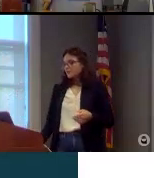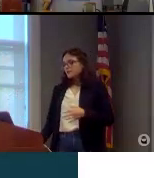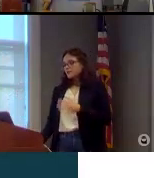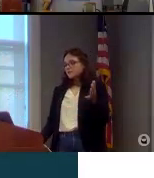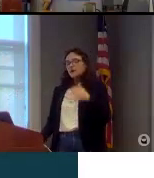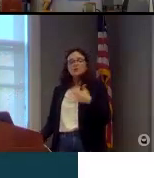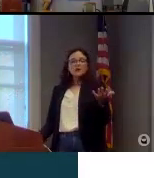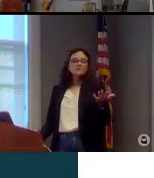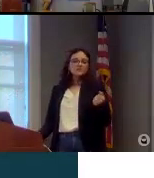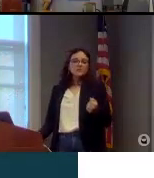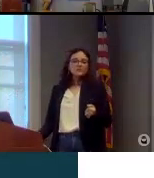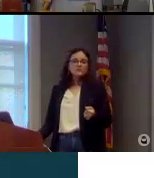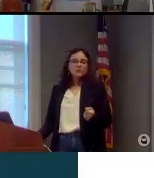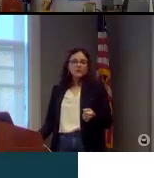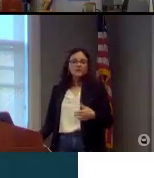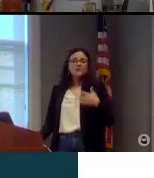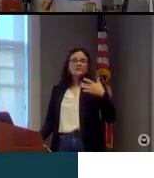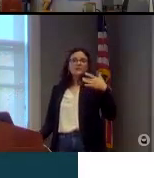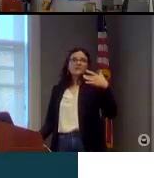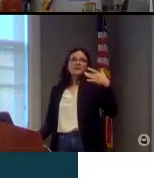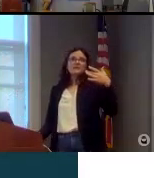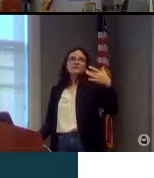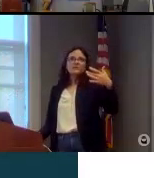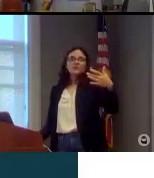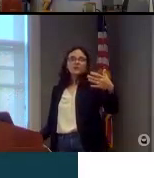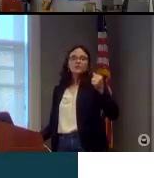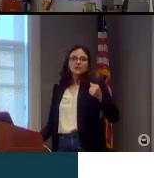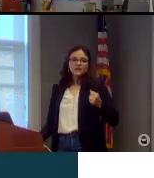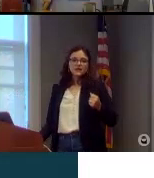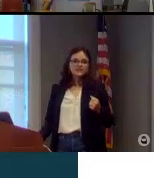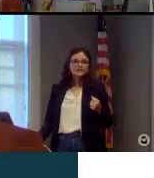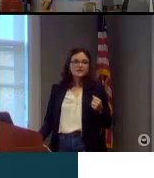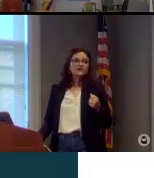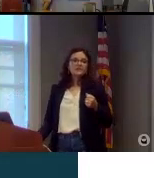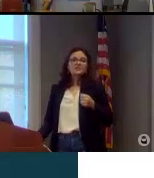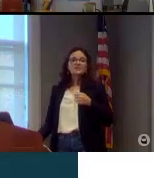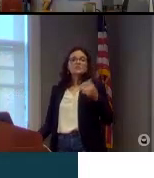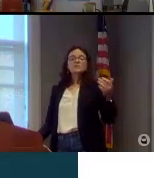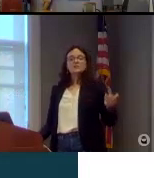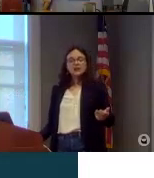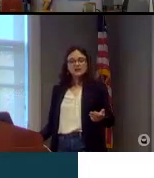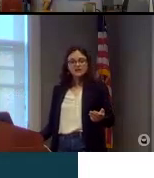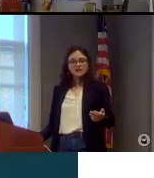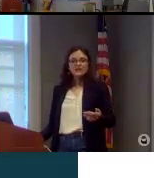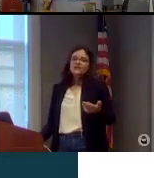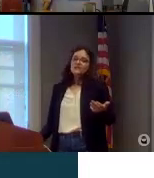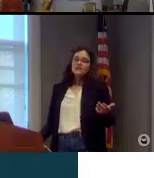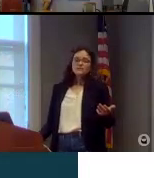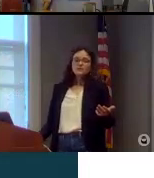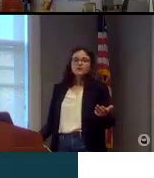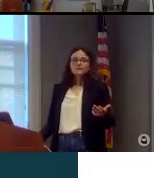which if the art object was destroyed and it was something that was from a culture that whose ideology disagreed with